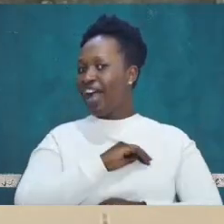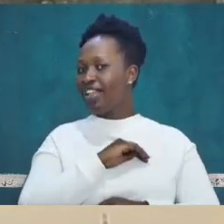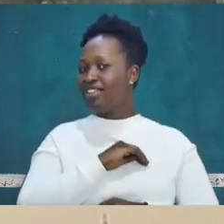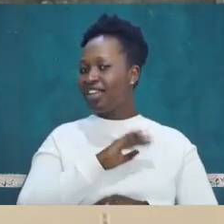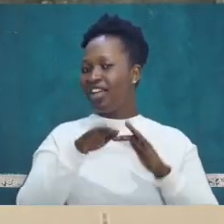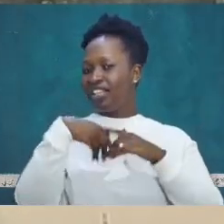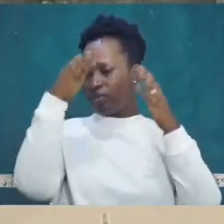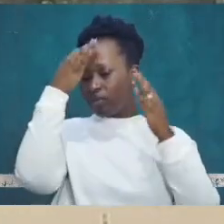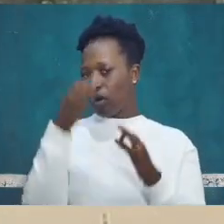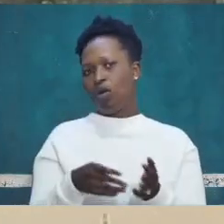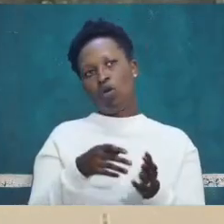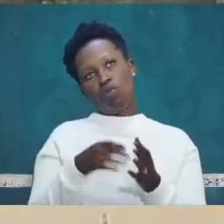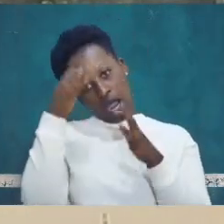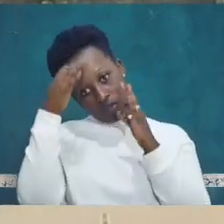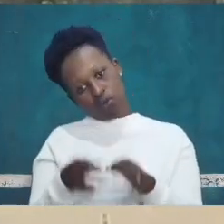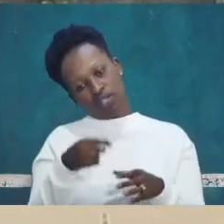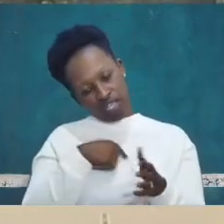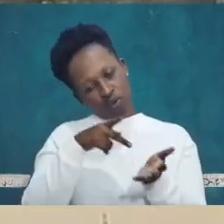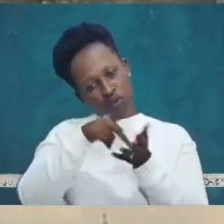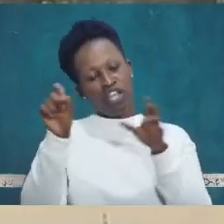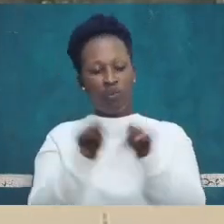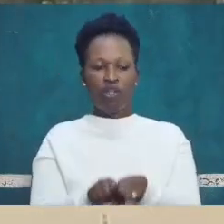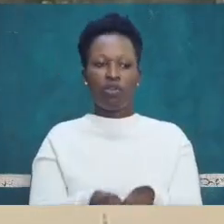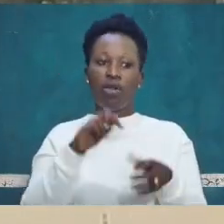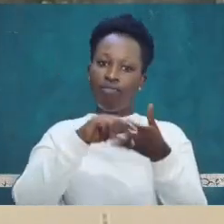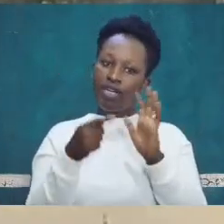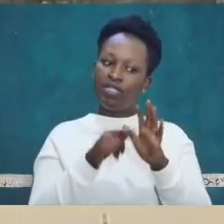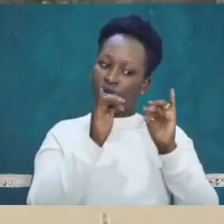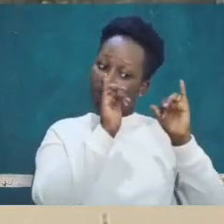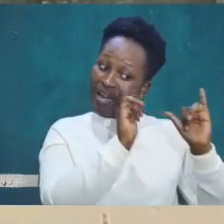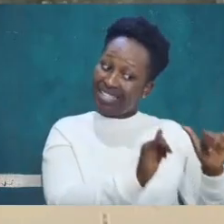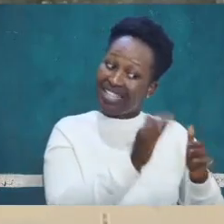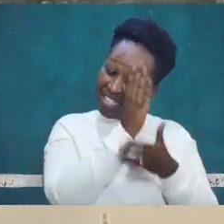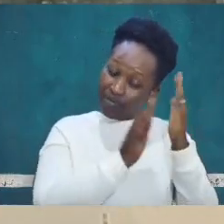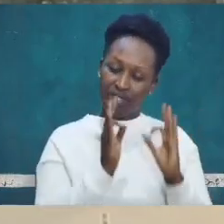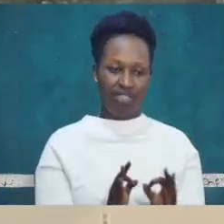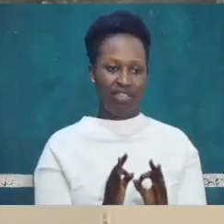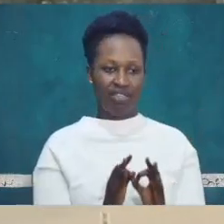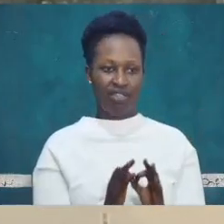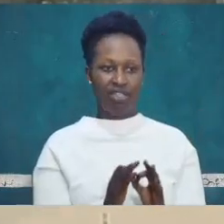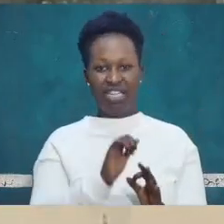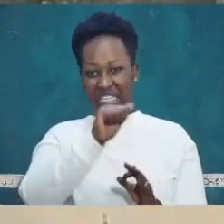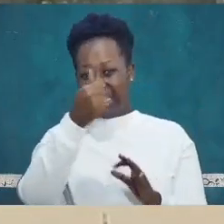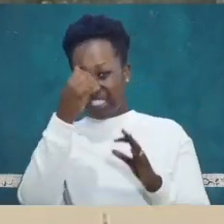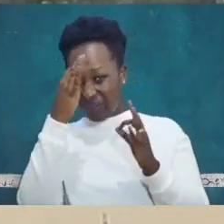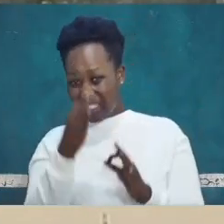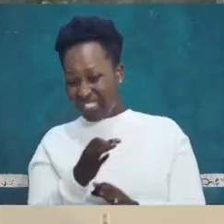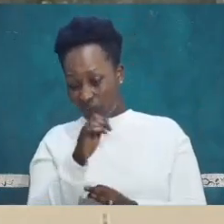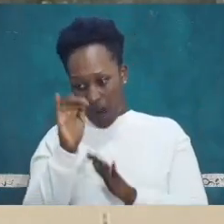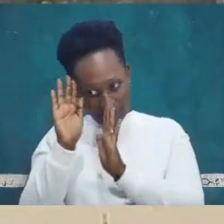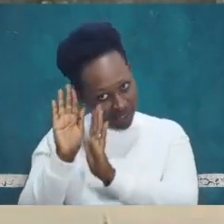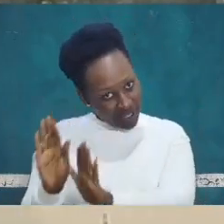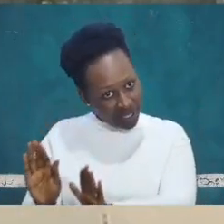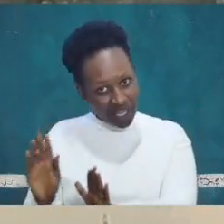you decide to buy a pair of shoes. Then that means you have left something. There is one item you have left,